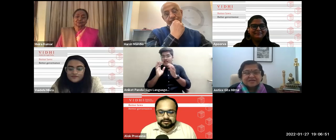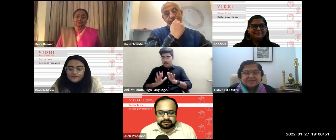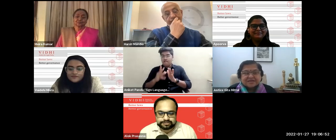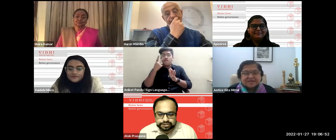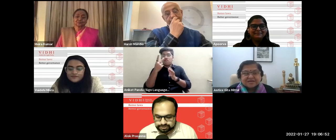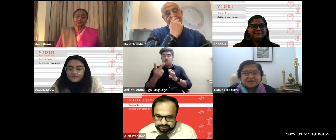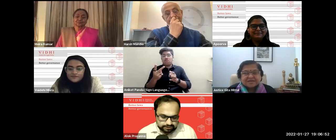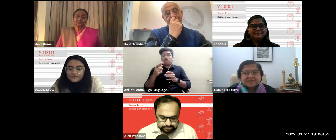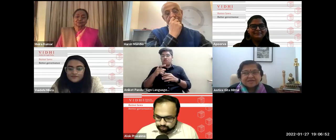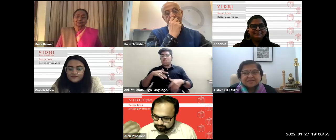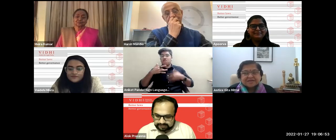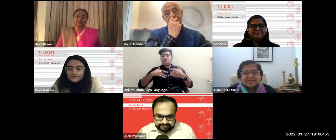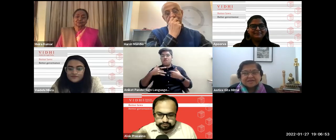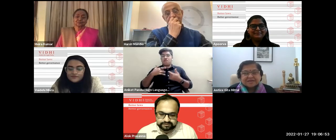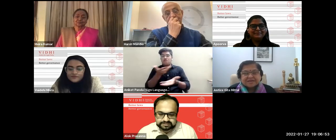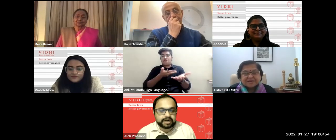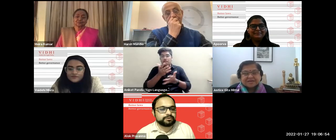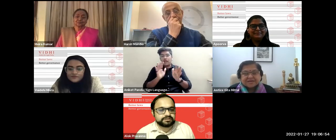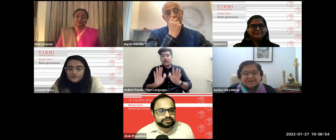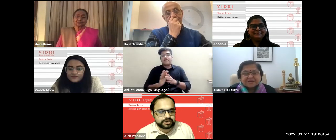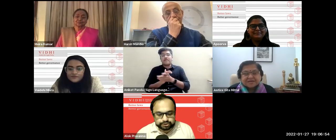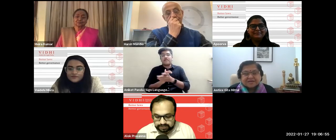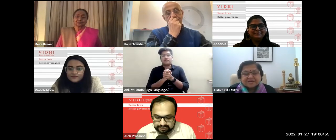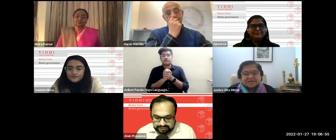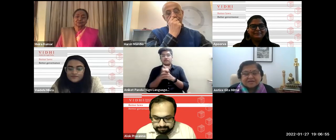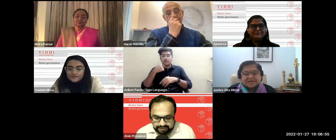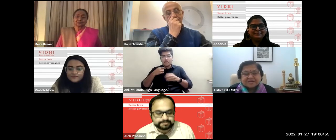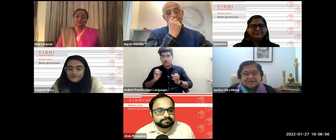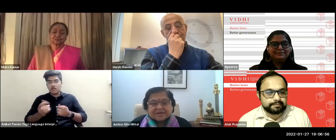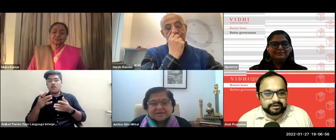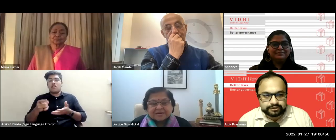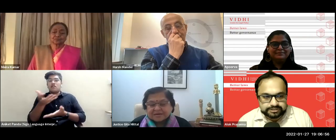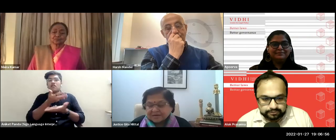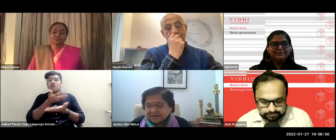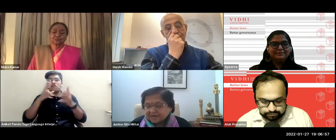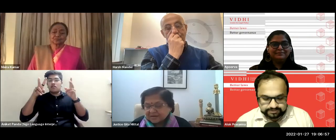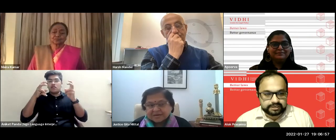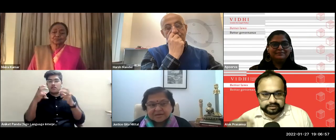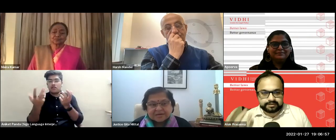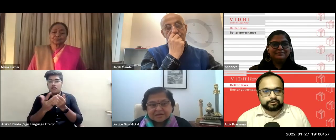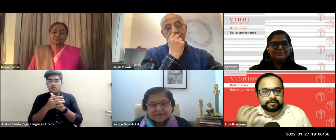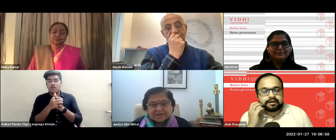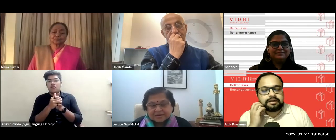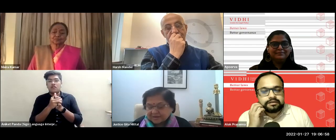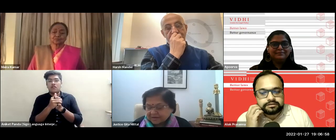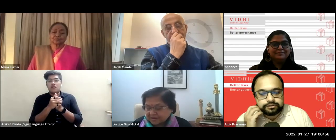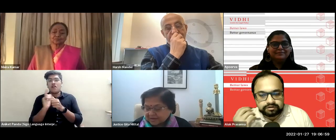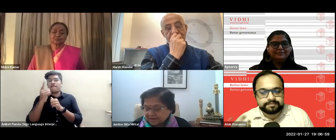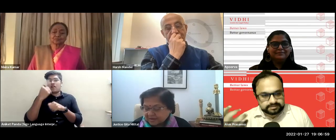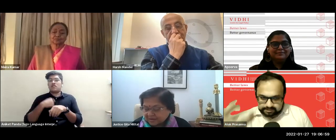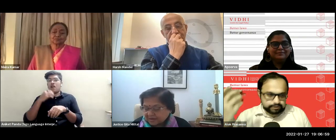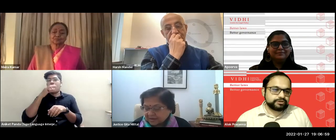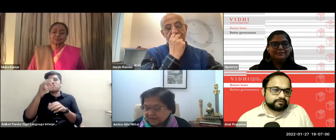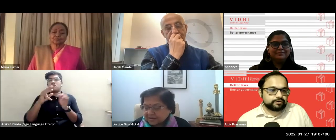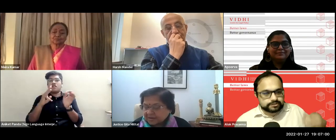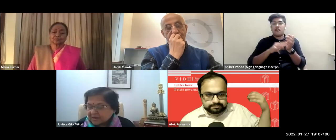And so I think we will start with the discussion. And perhaps, ma'am, I would like to start with you, Ms. Meira Kumar. You have